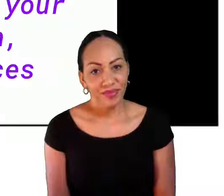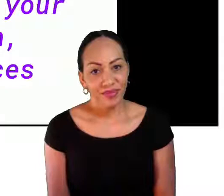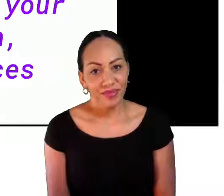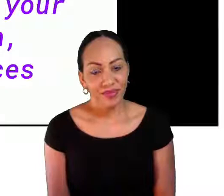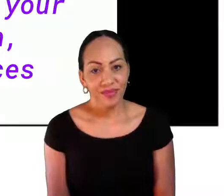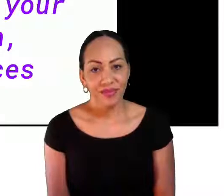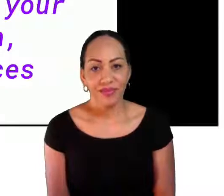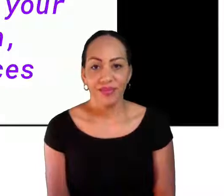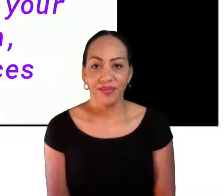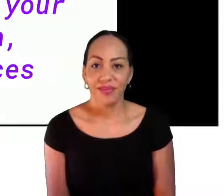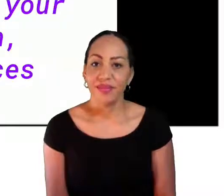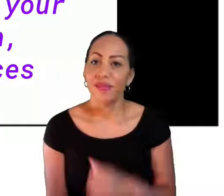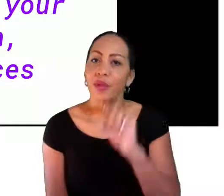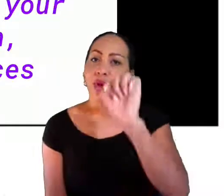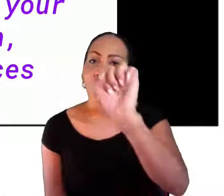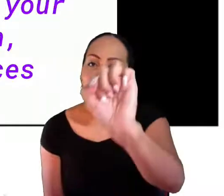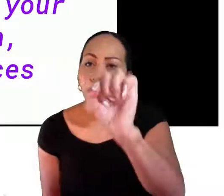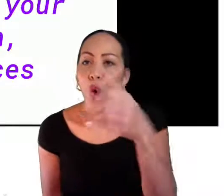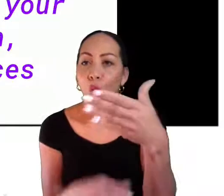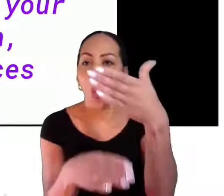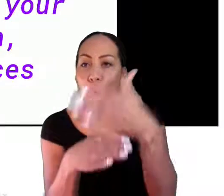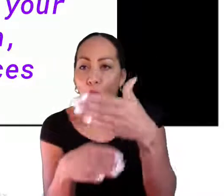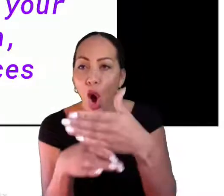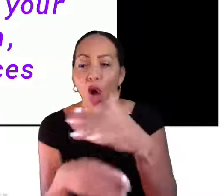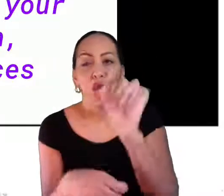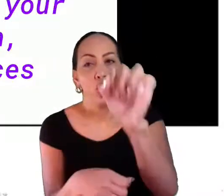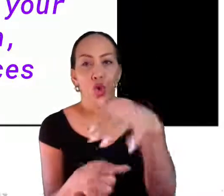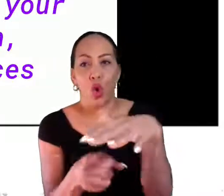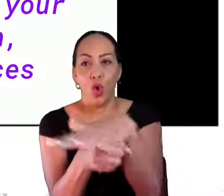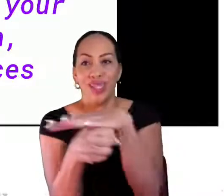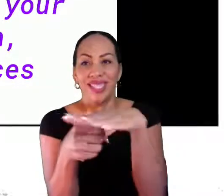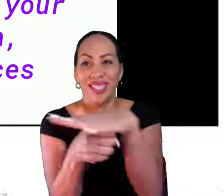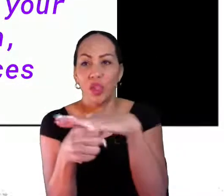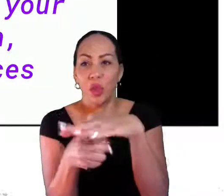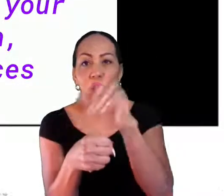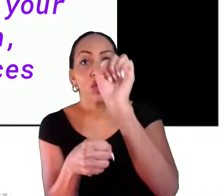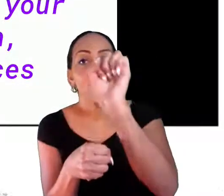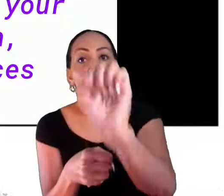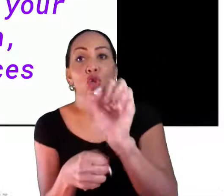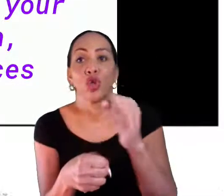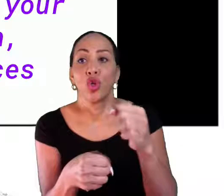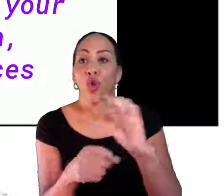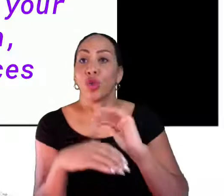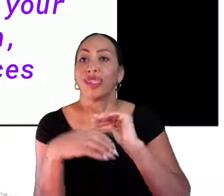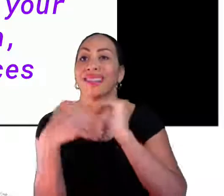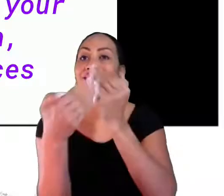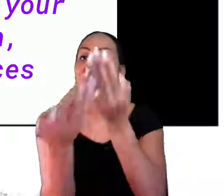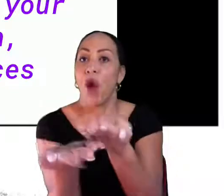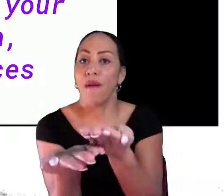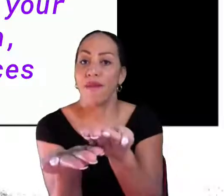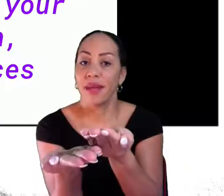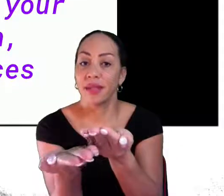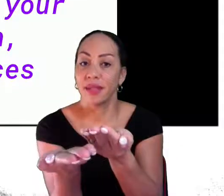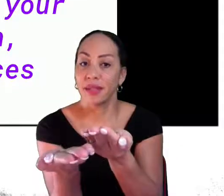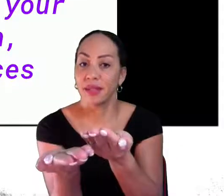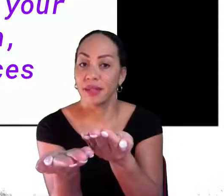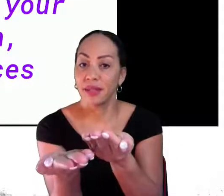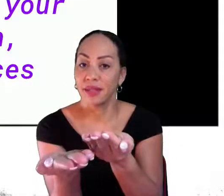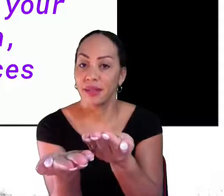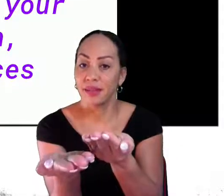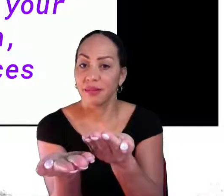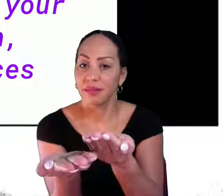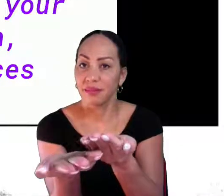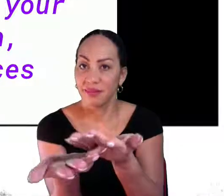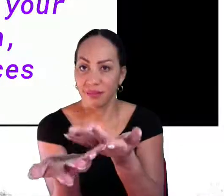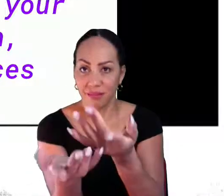your situation, your service, the things that you do. What might you be able to do from what you